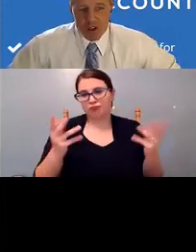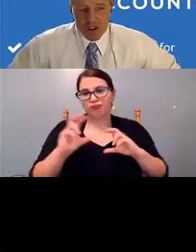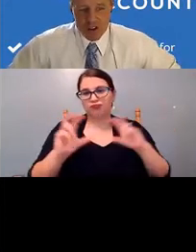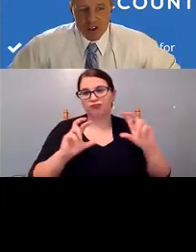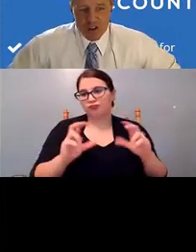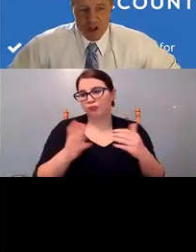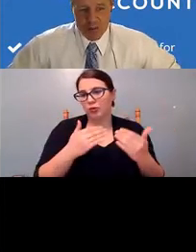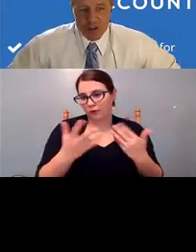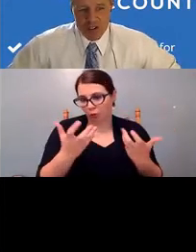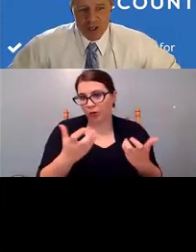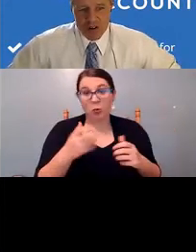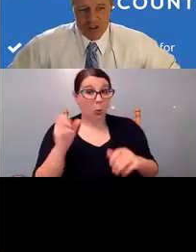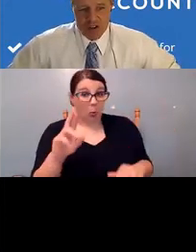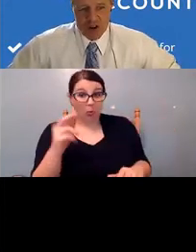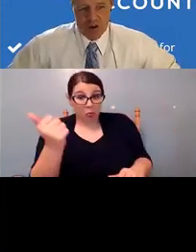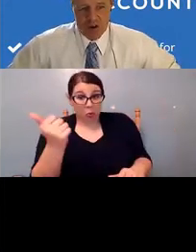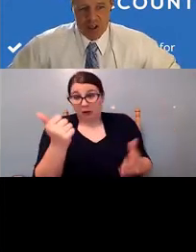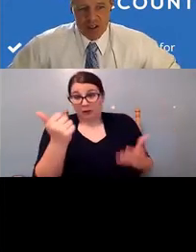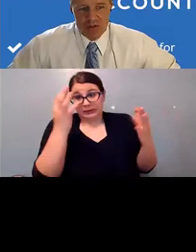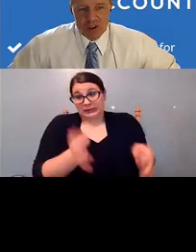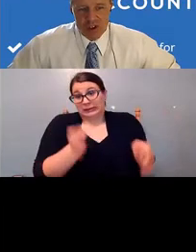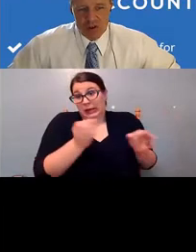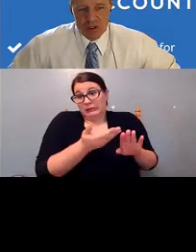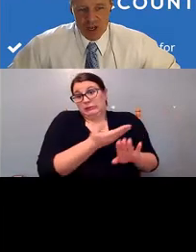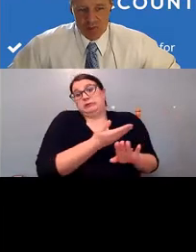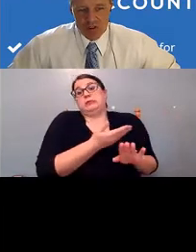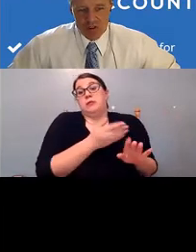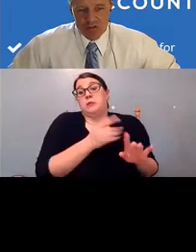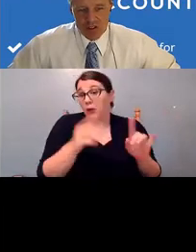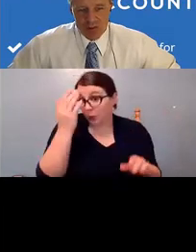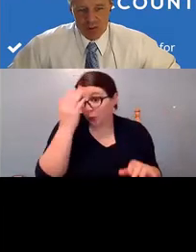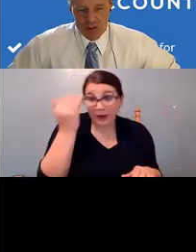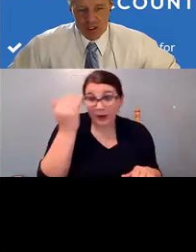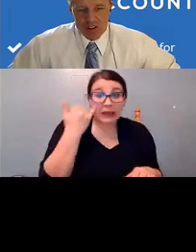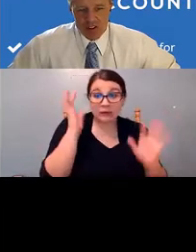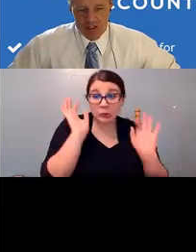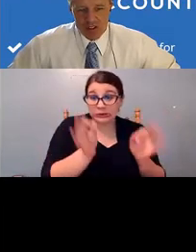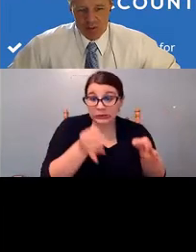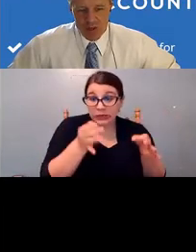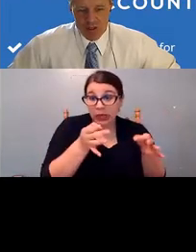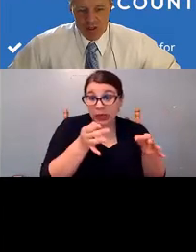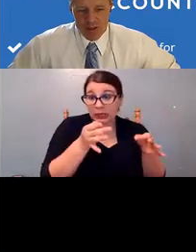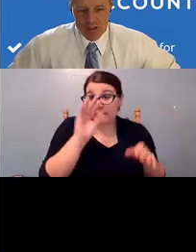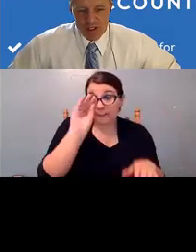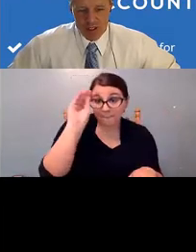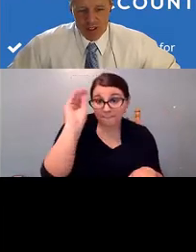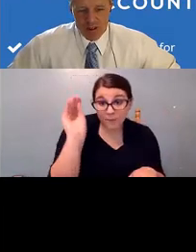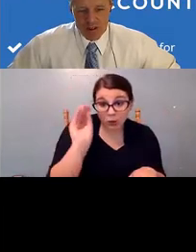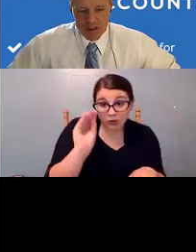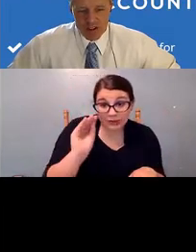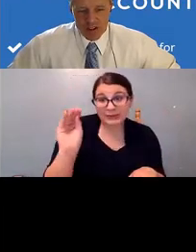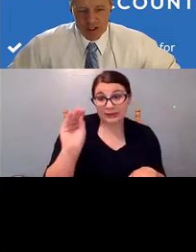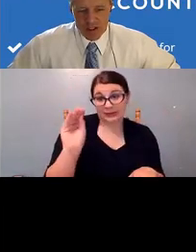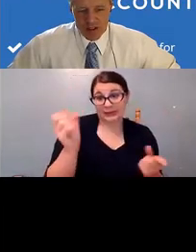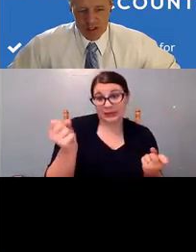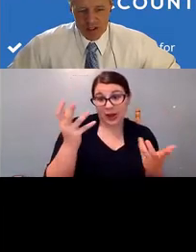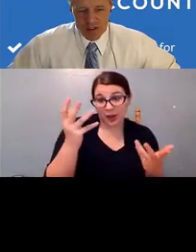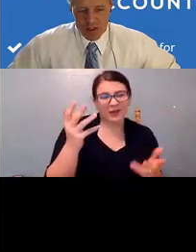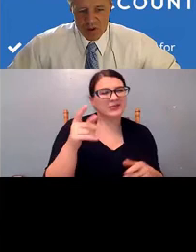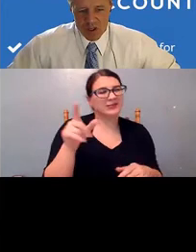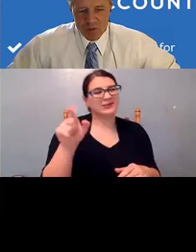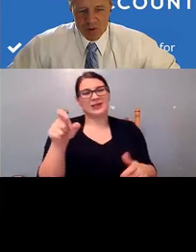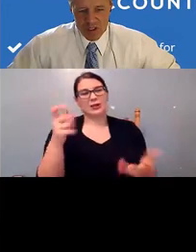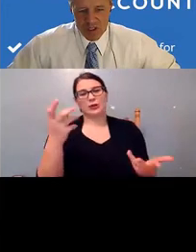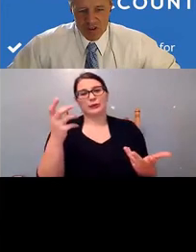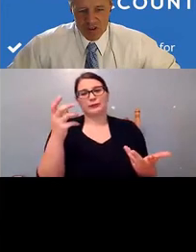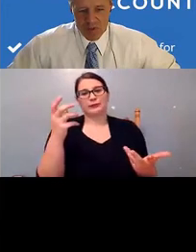Or you could just choose your options now. Just know that if you choose the options and fill in percentages in these boxes, that they just need to